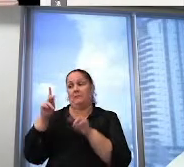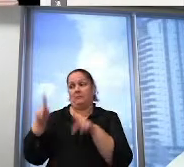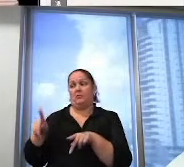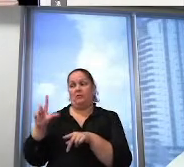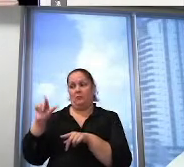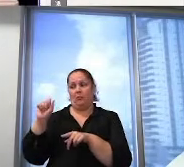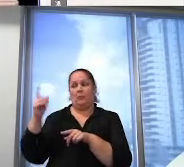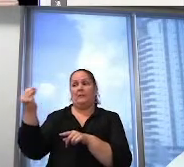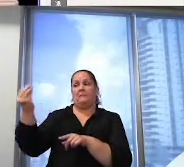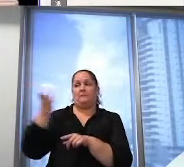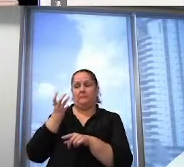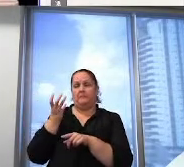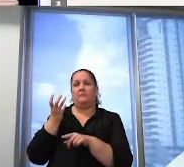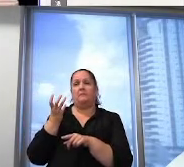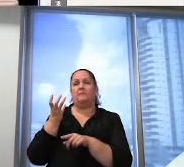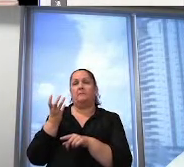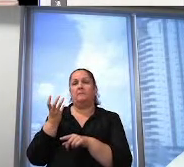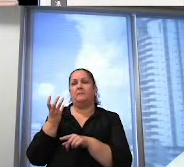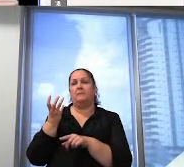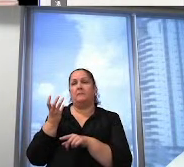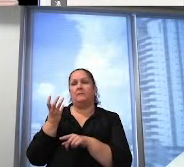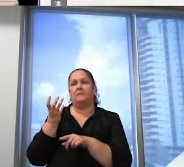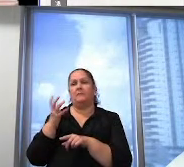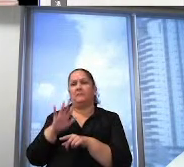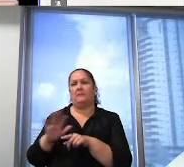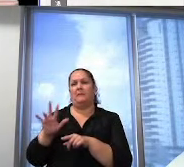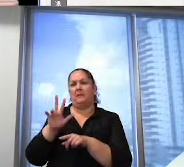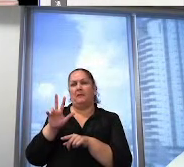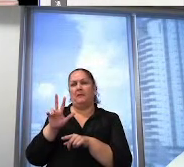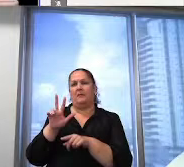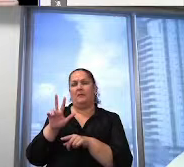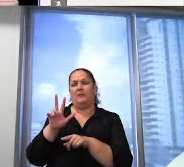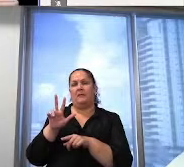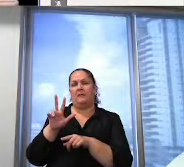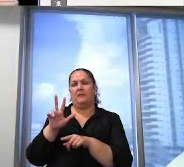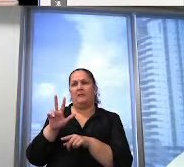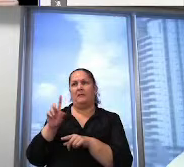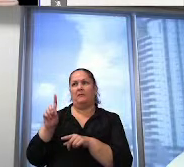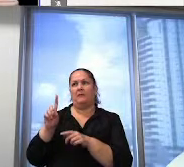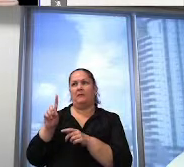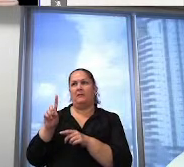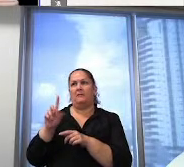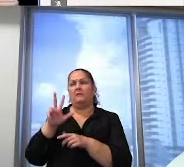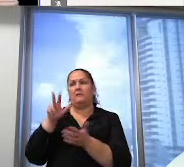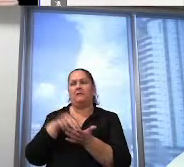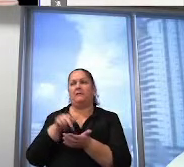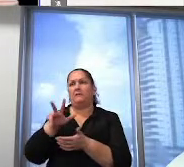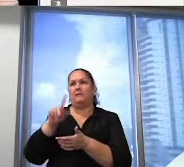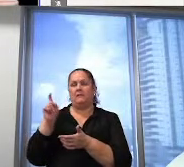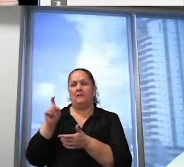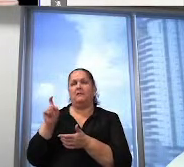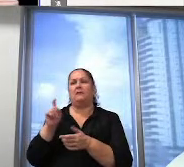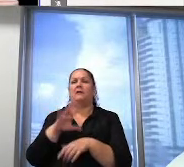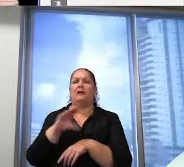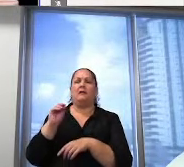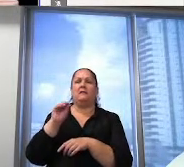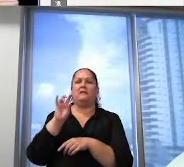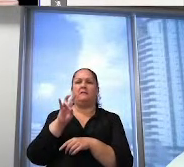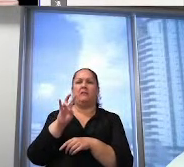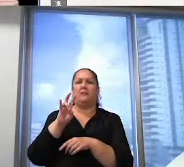somebody from LUMA has told us that somewhere around 3,100 distribution miles